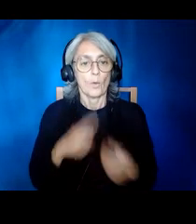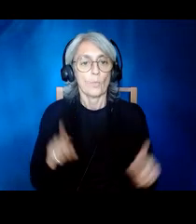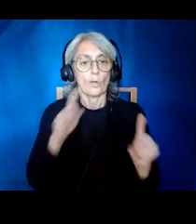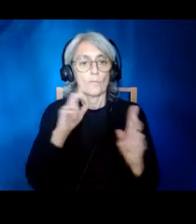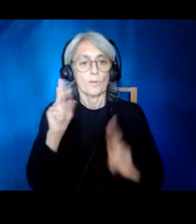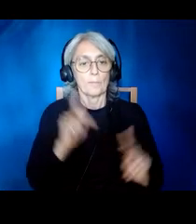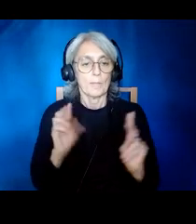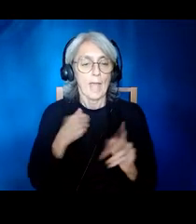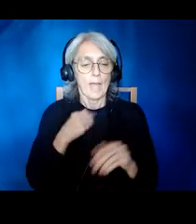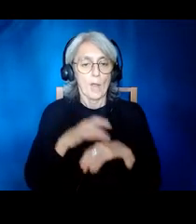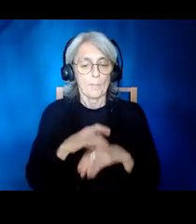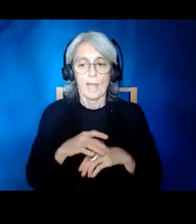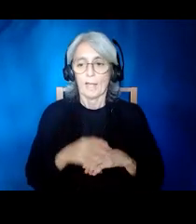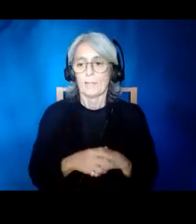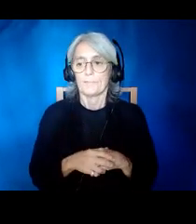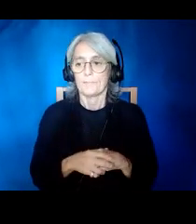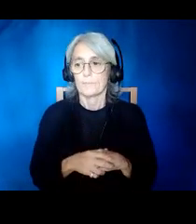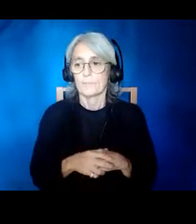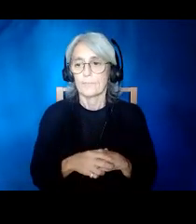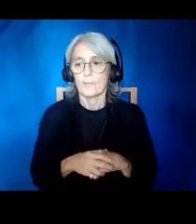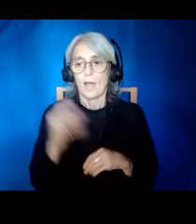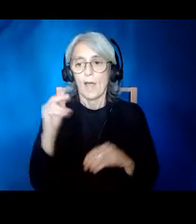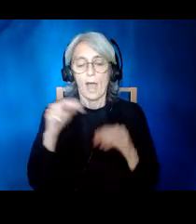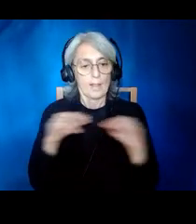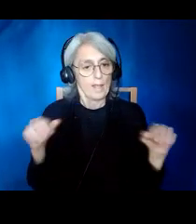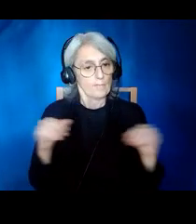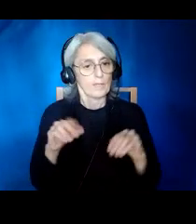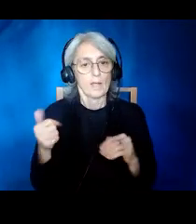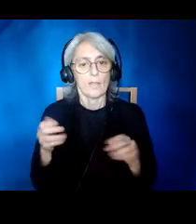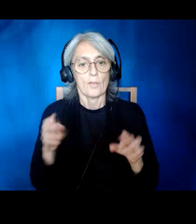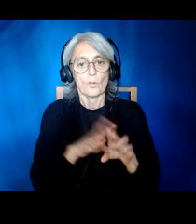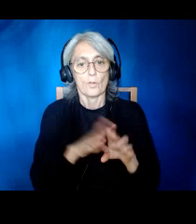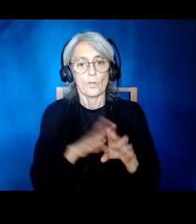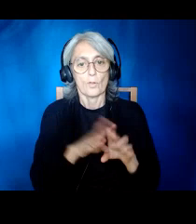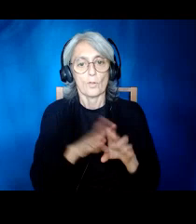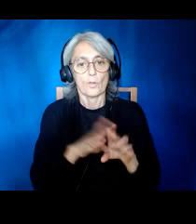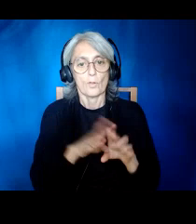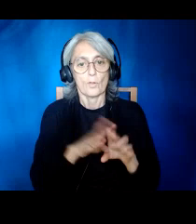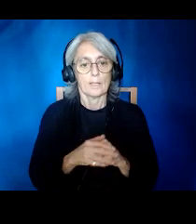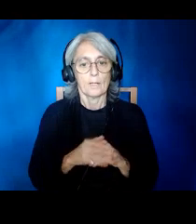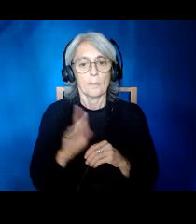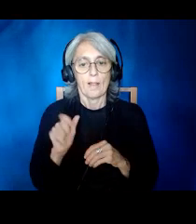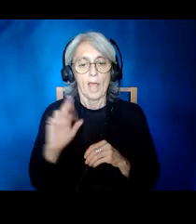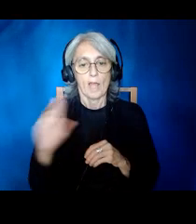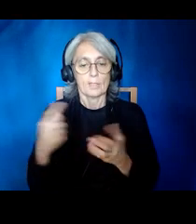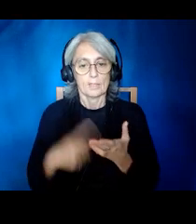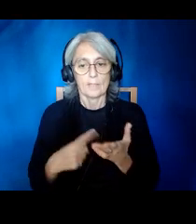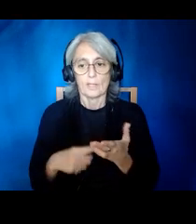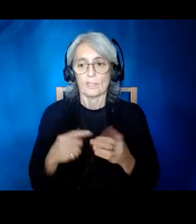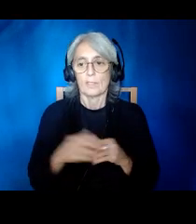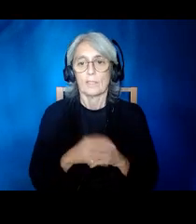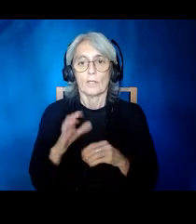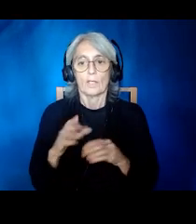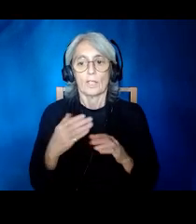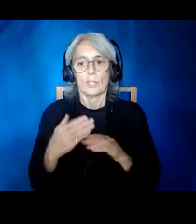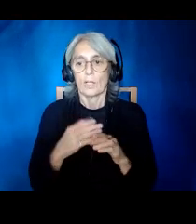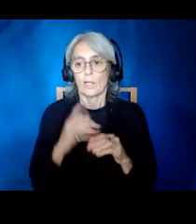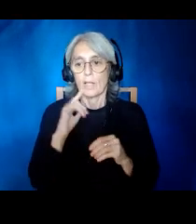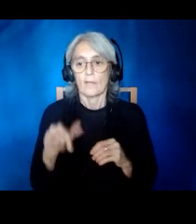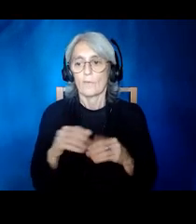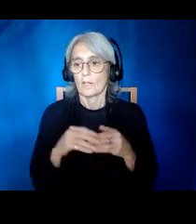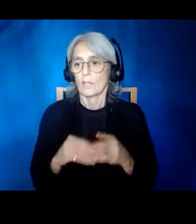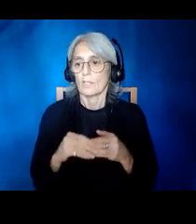In addition to these high-level and other closed-door meetings and bilateral discussions, the Secretary was also able to share California's leadership on